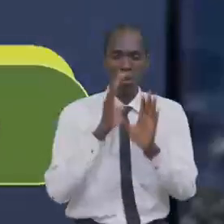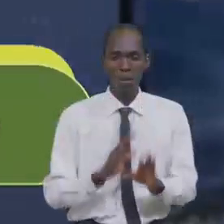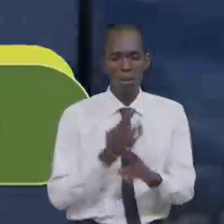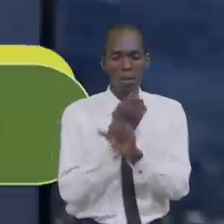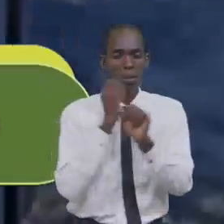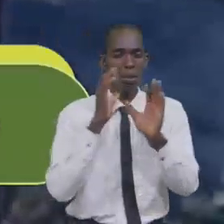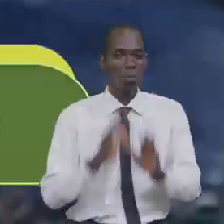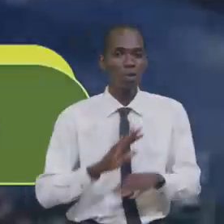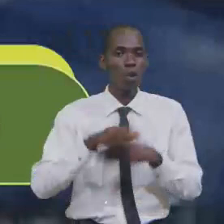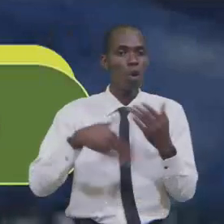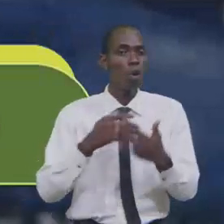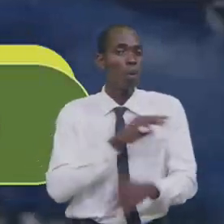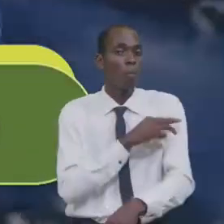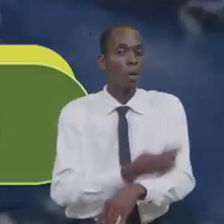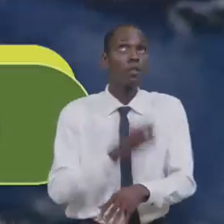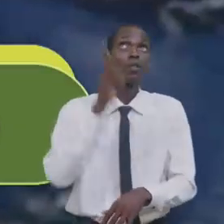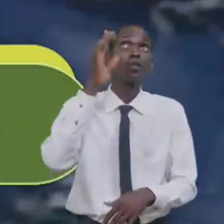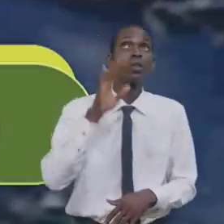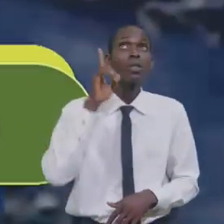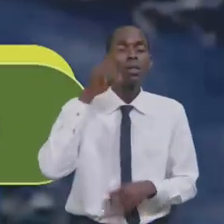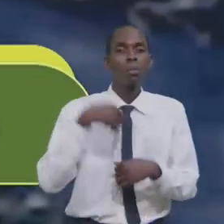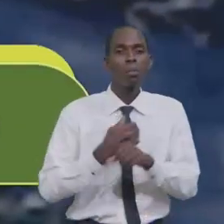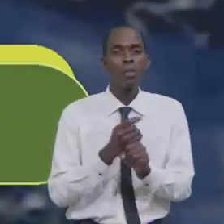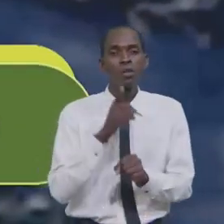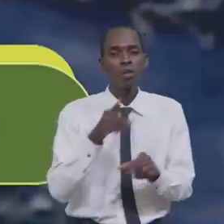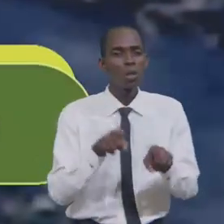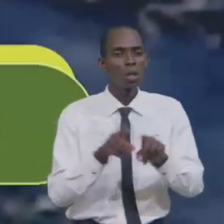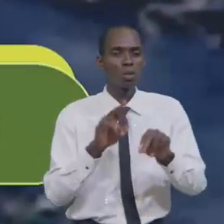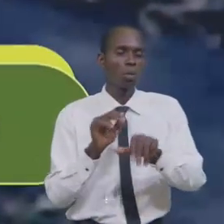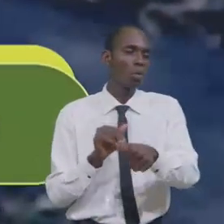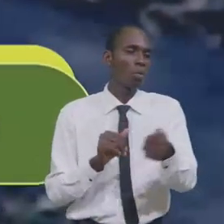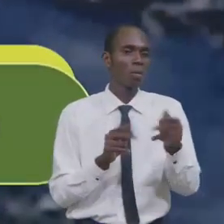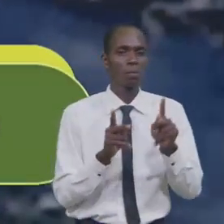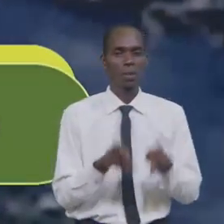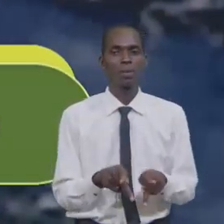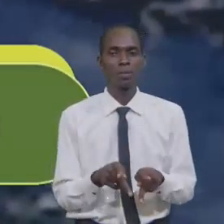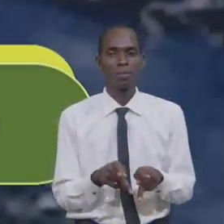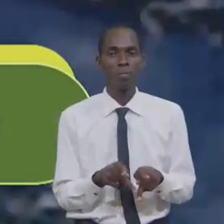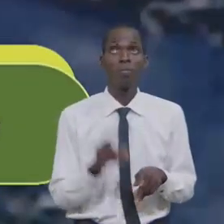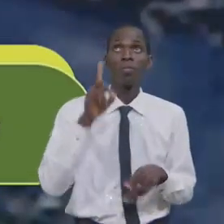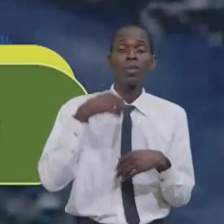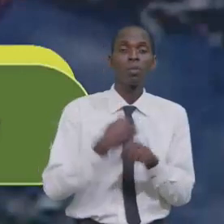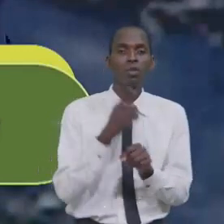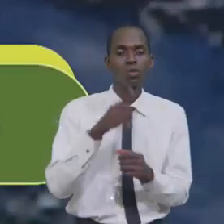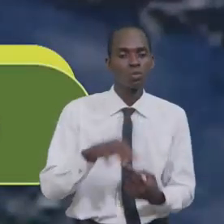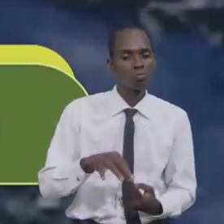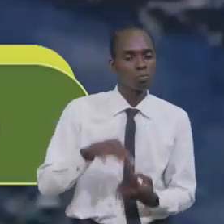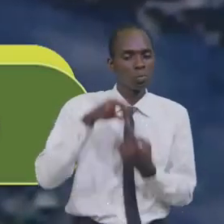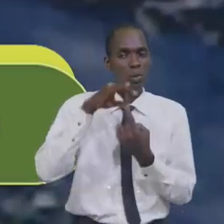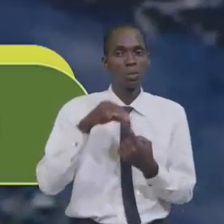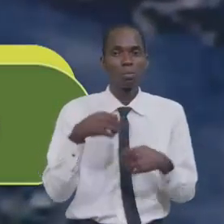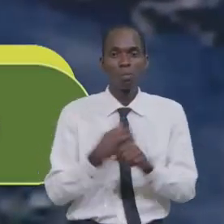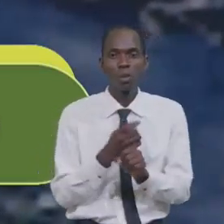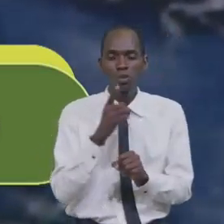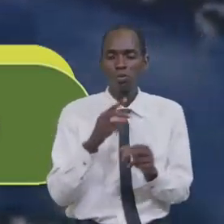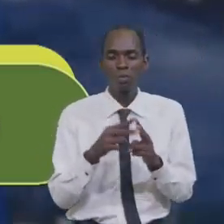Almighty God. He made you like no other person. He made you unique. He made you